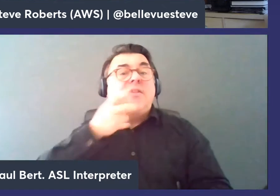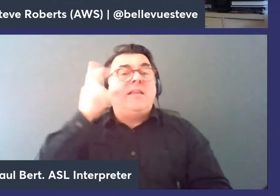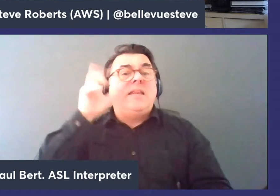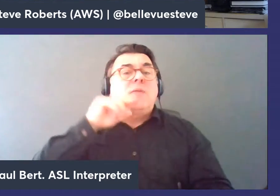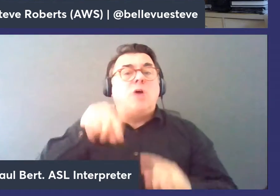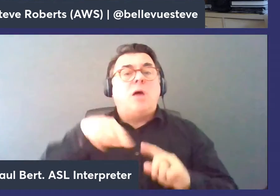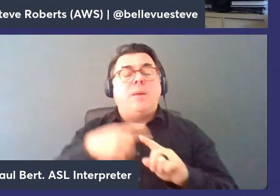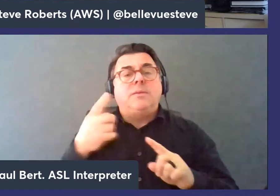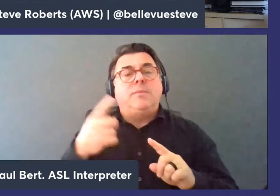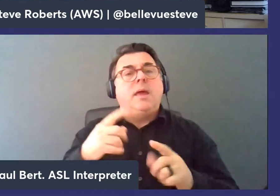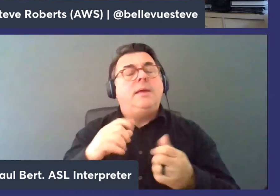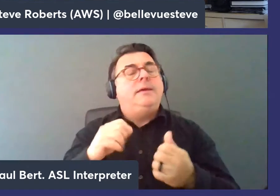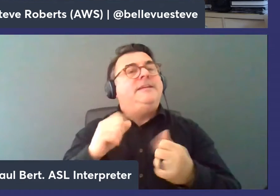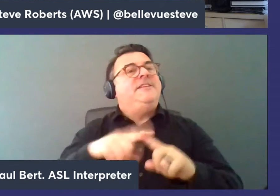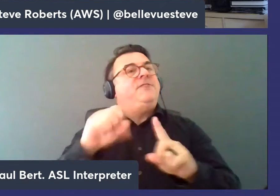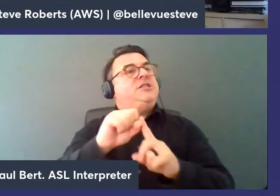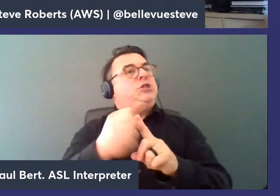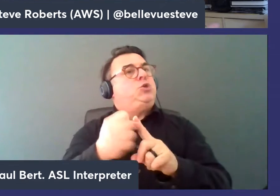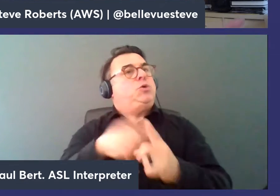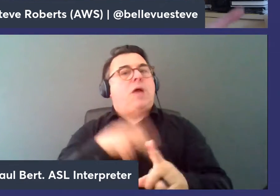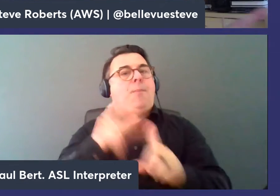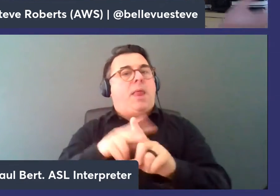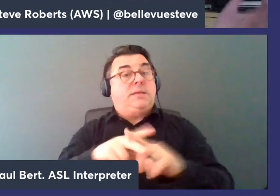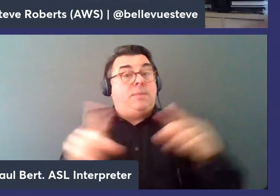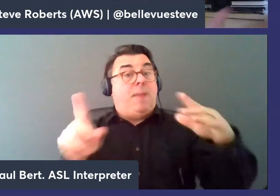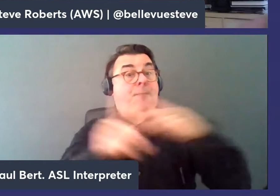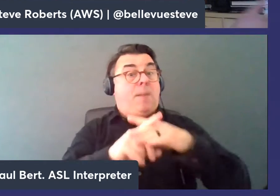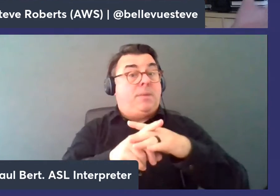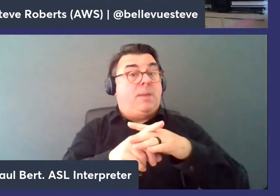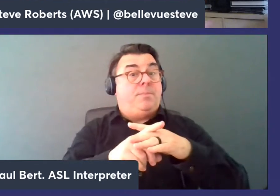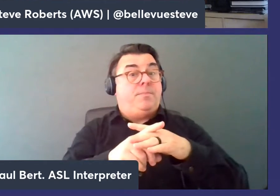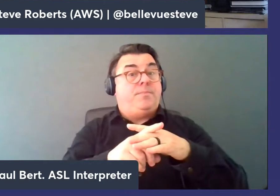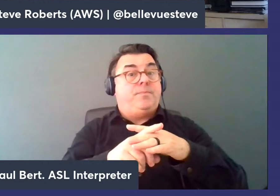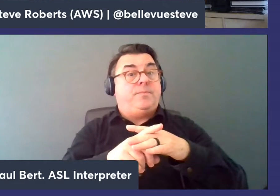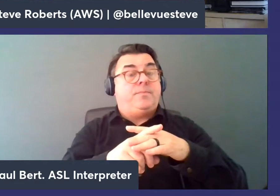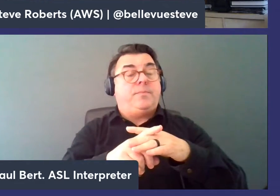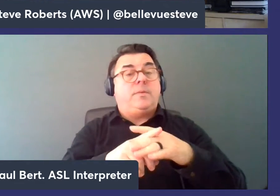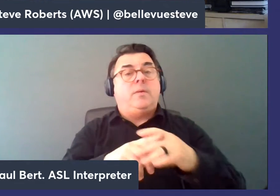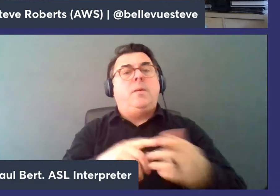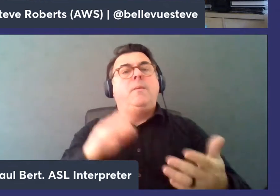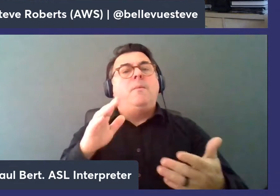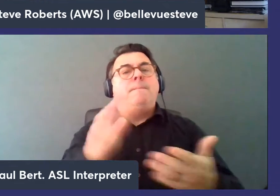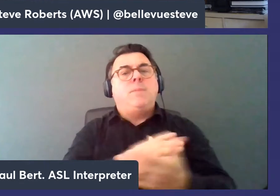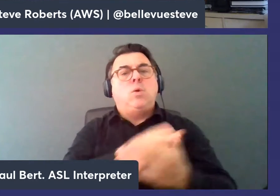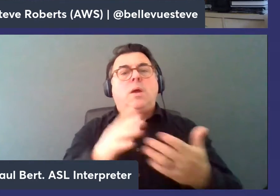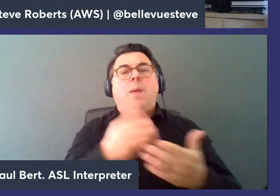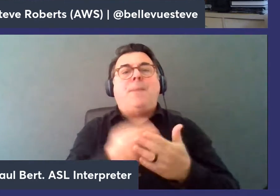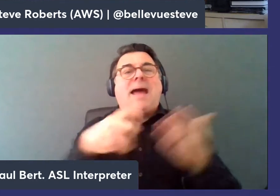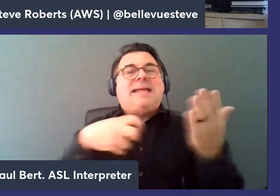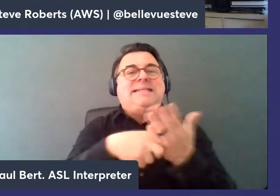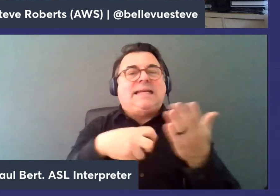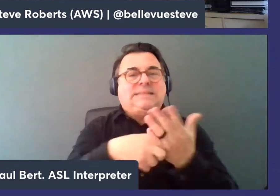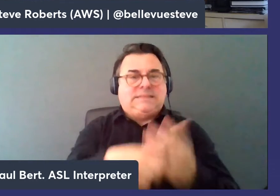some like usage scenarios, and one of the ones that popped up with AM with his music, and so was purchasing